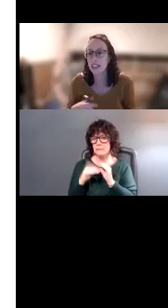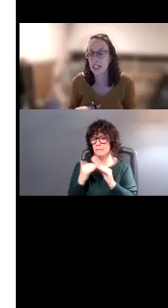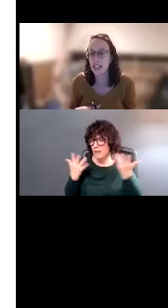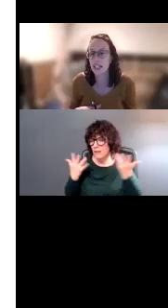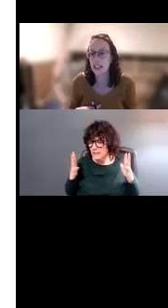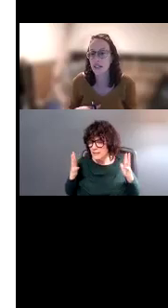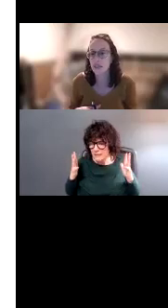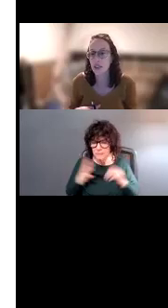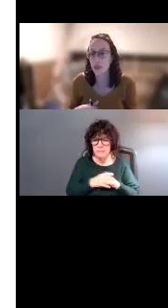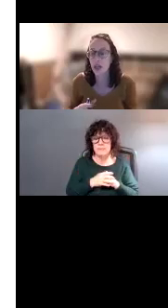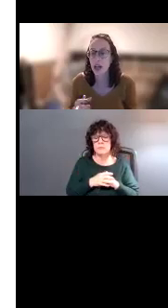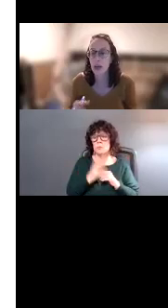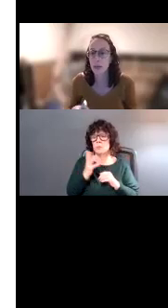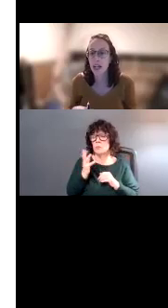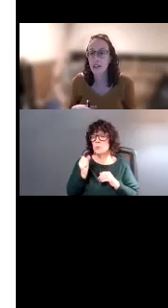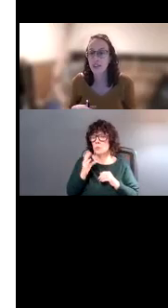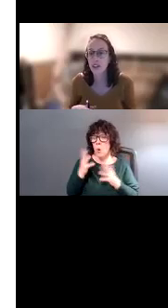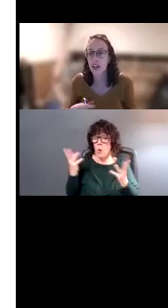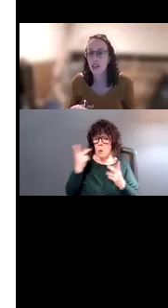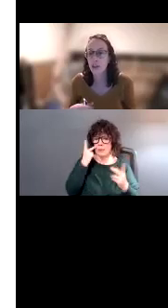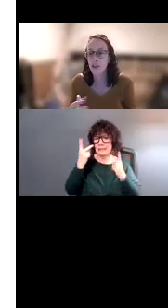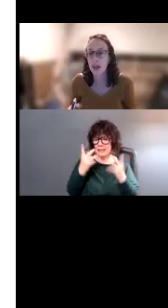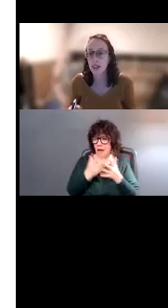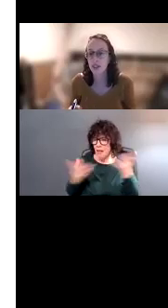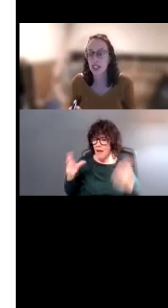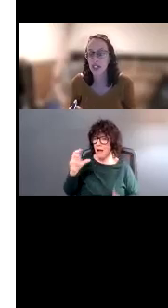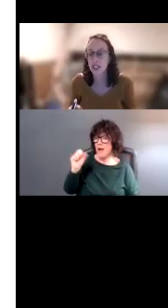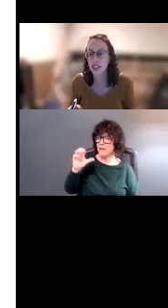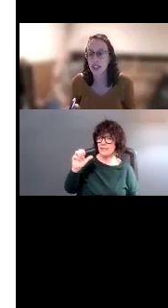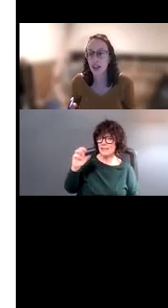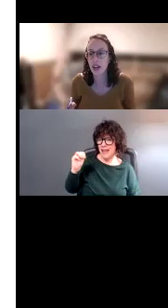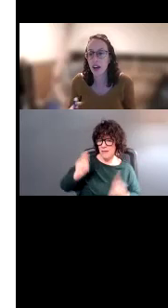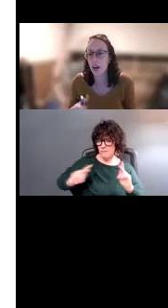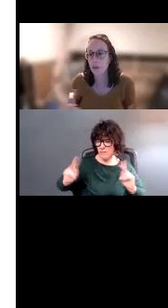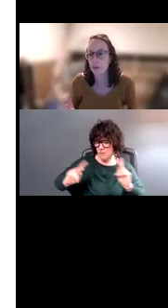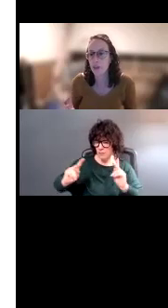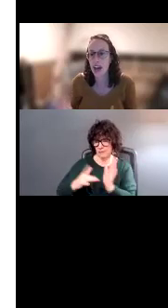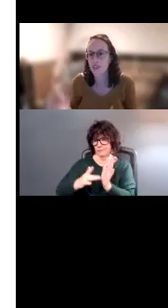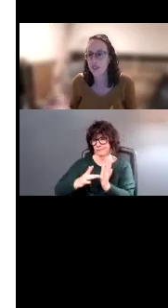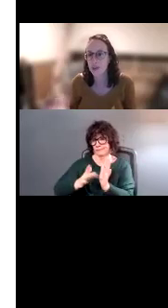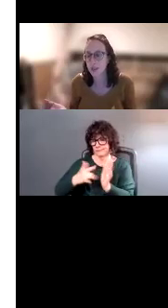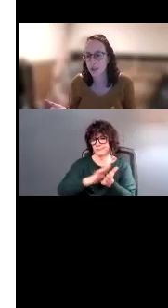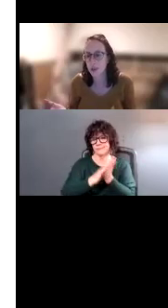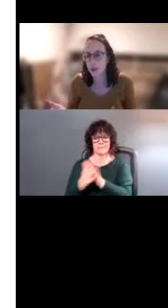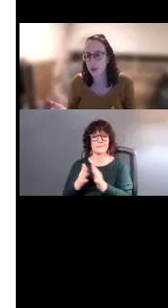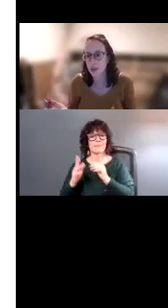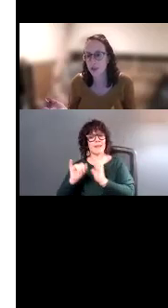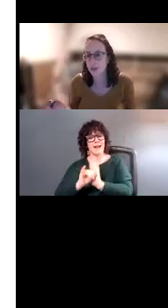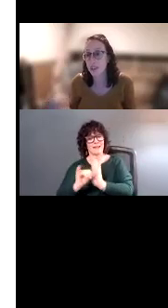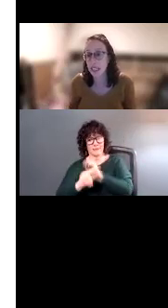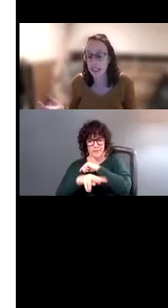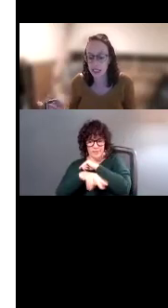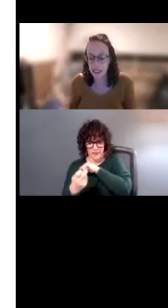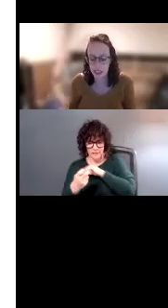using identity theft to apply for government benefits on behalf of people